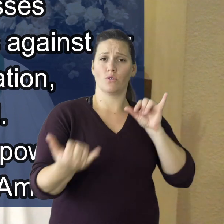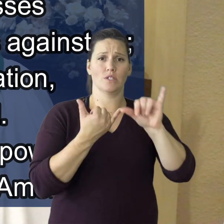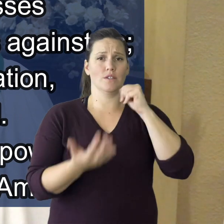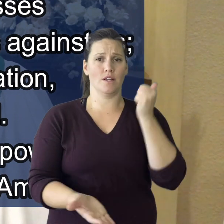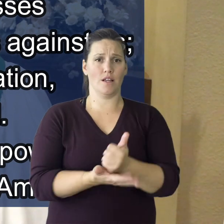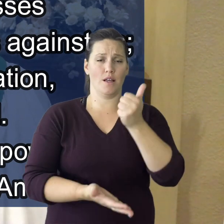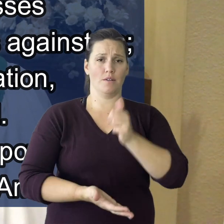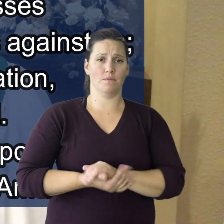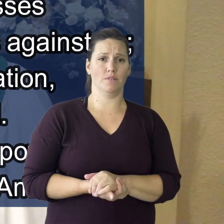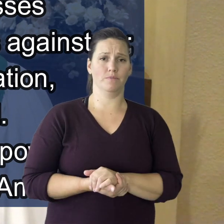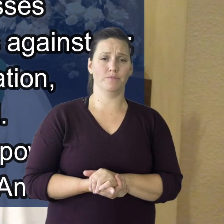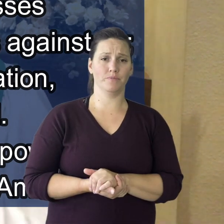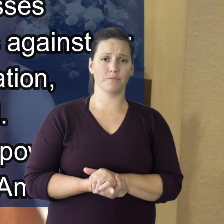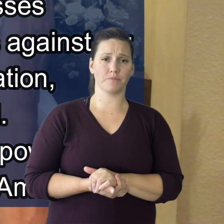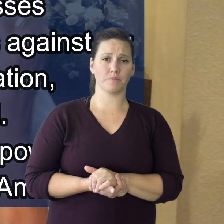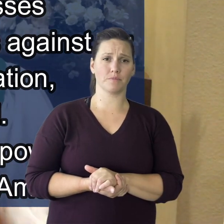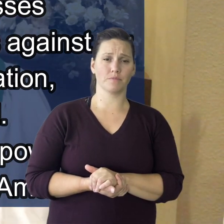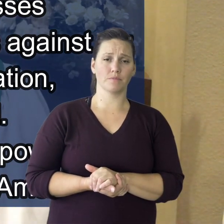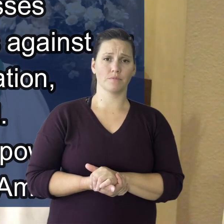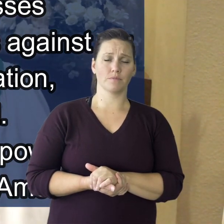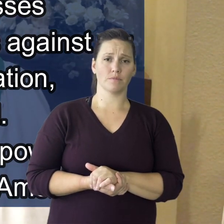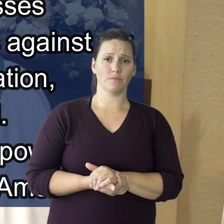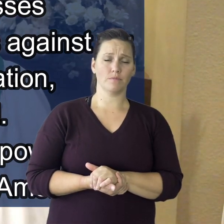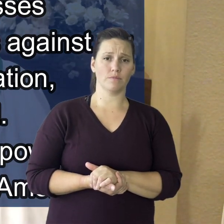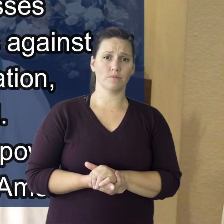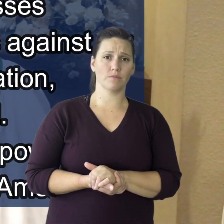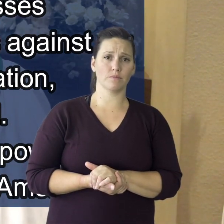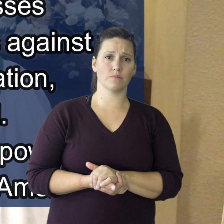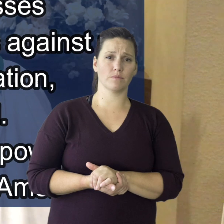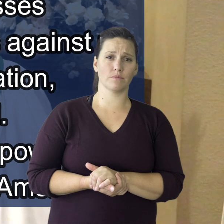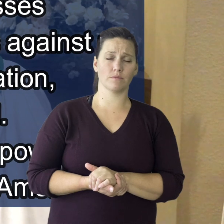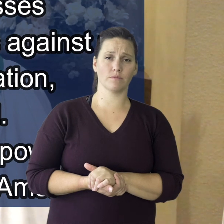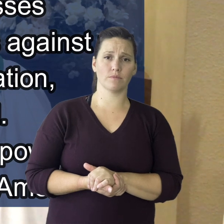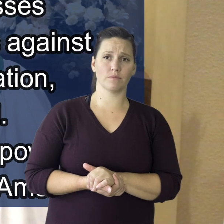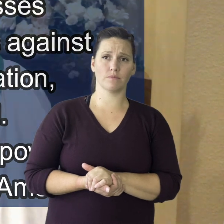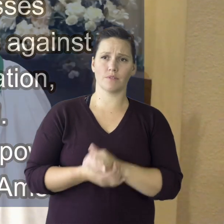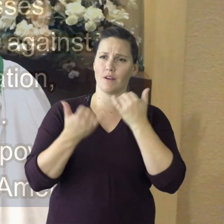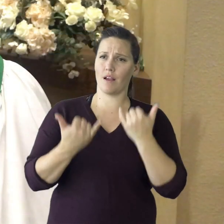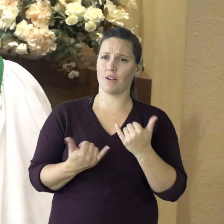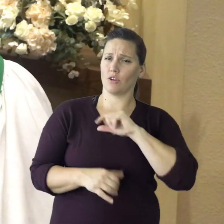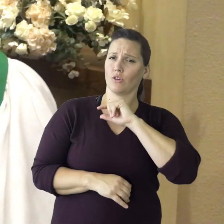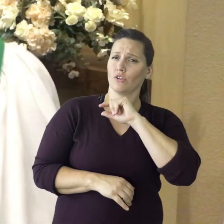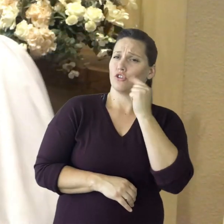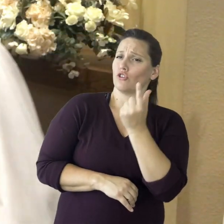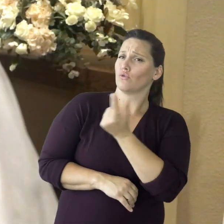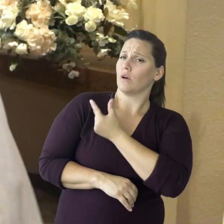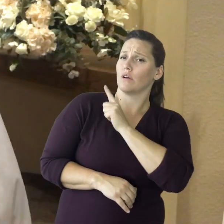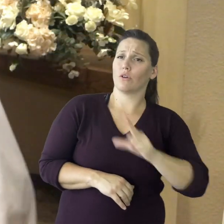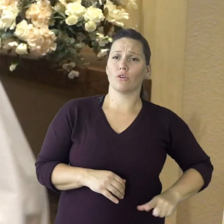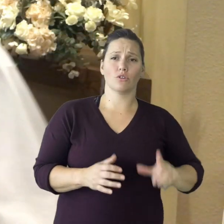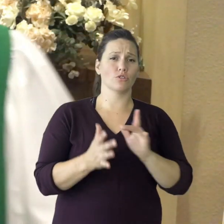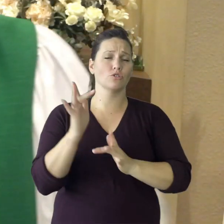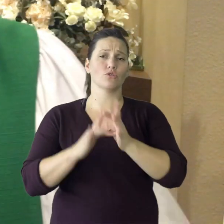kingdom, and the power, and the glory, forever and ever. Amen. And now